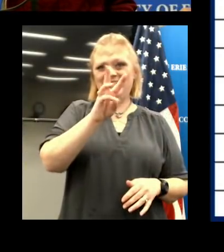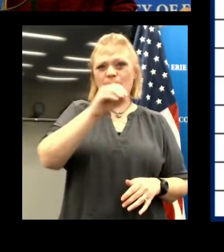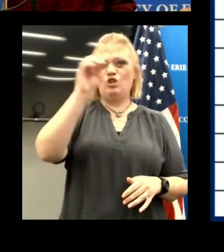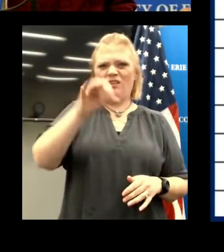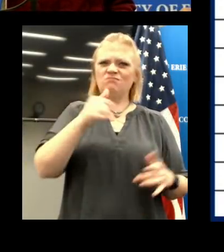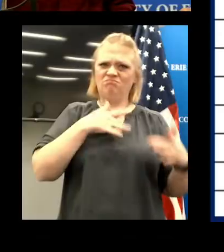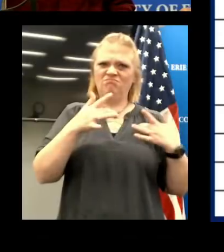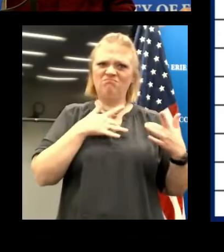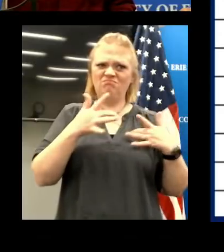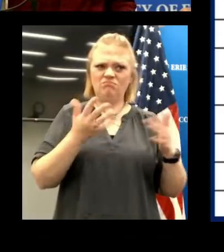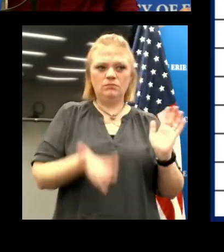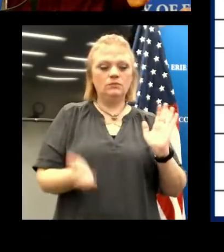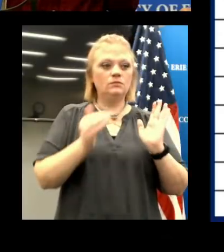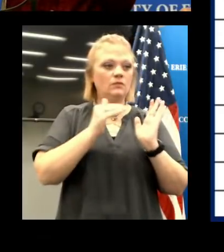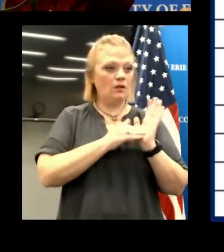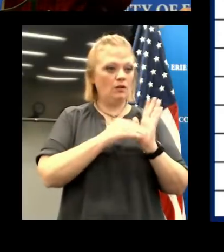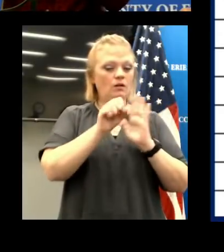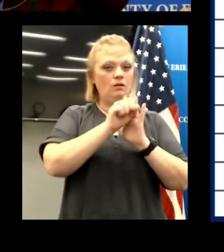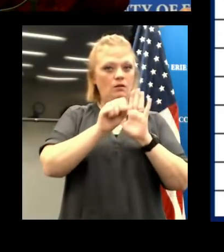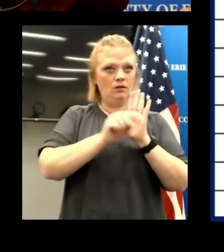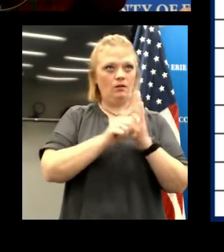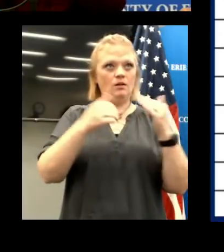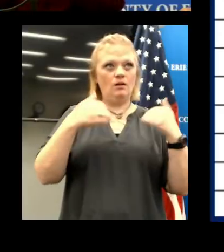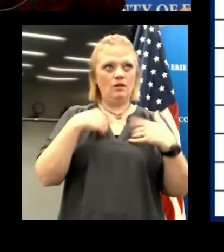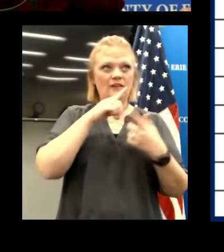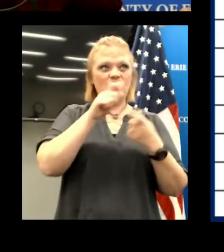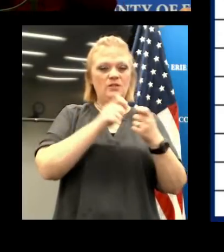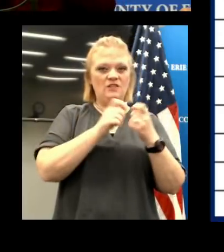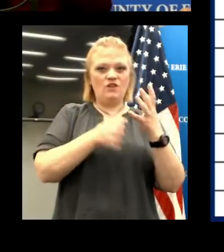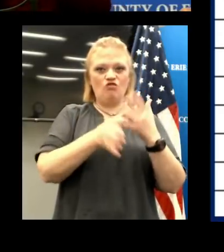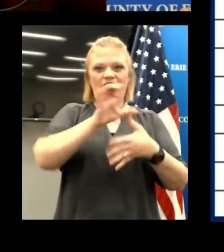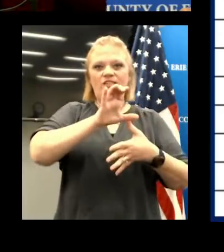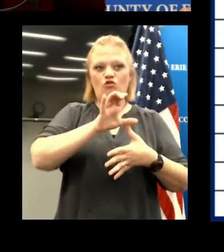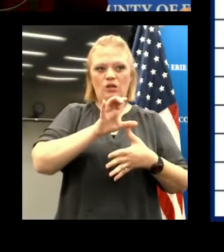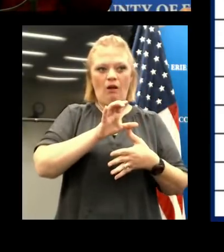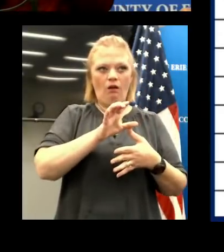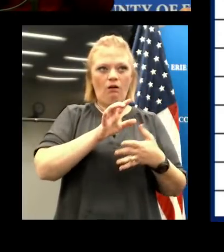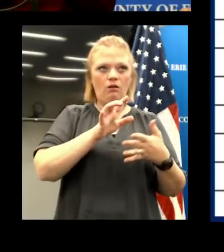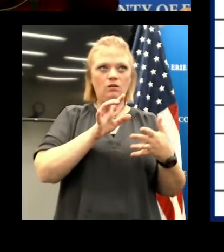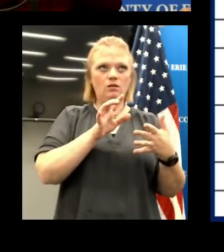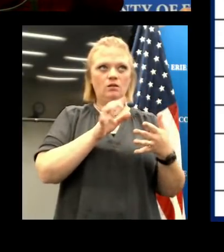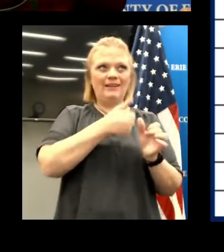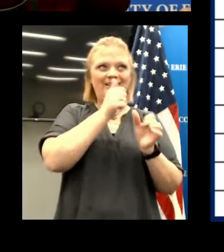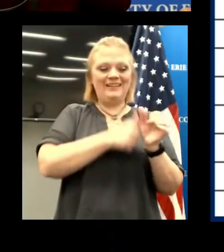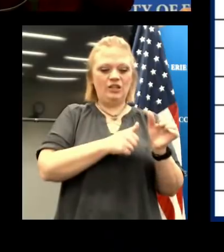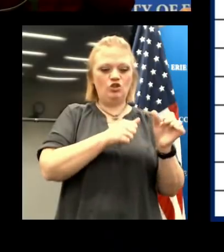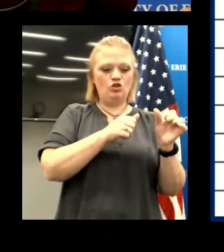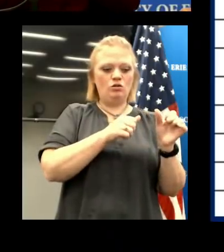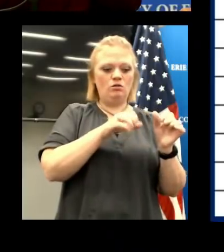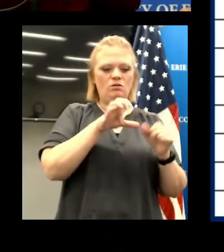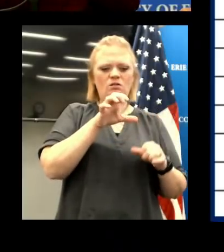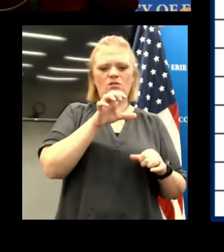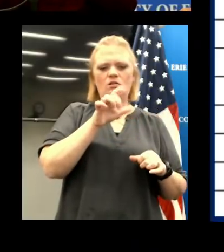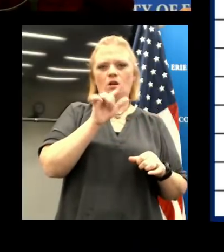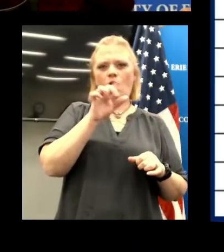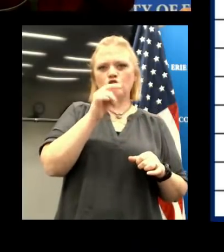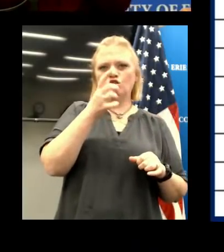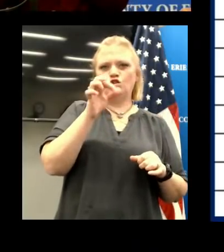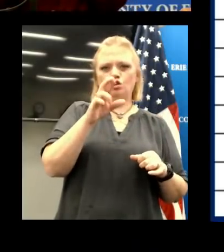concern. Again, the state has specific criteria that each cluster has to meet